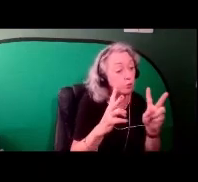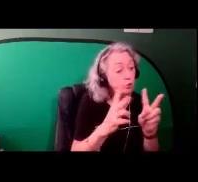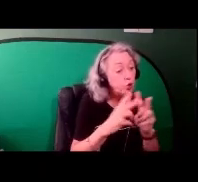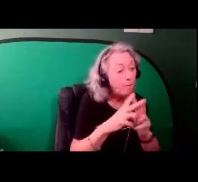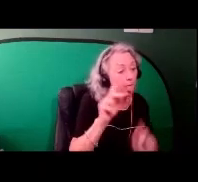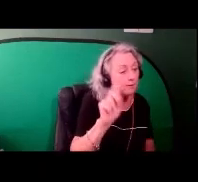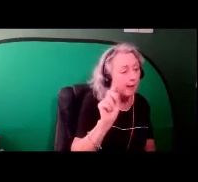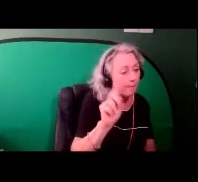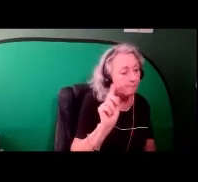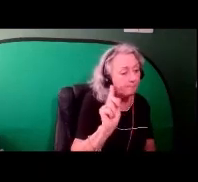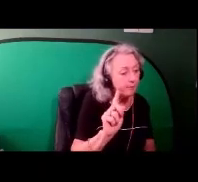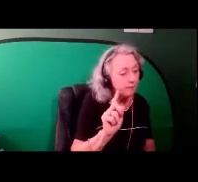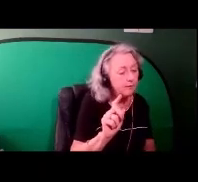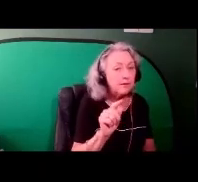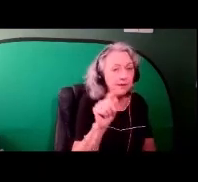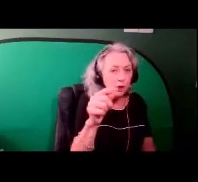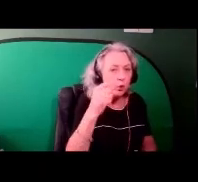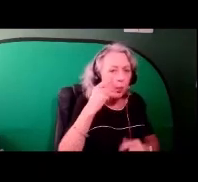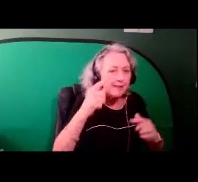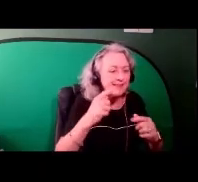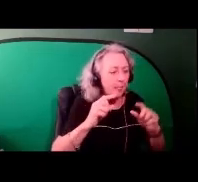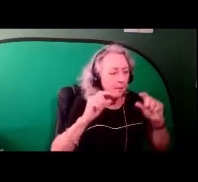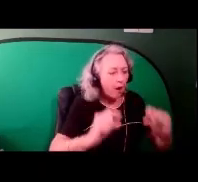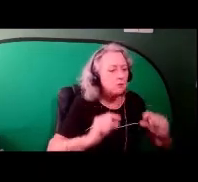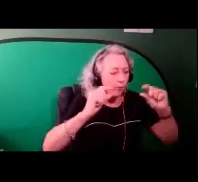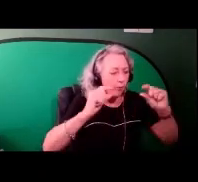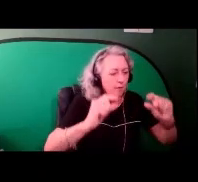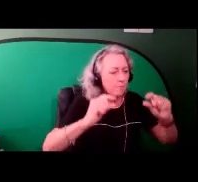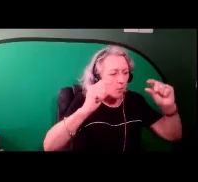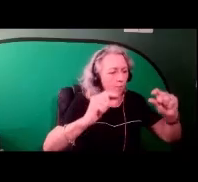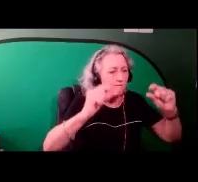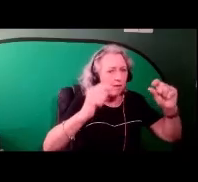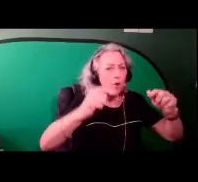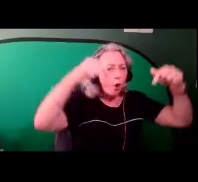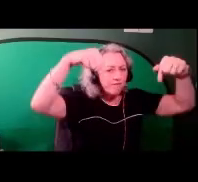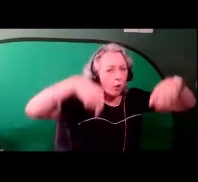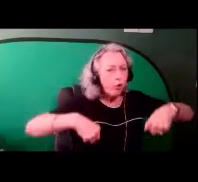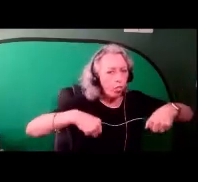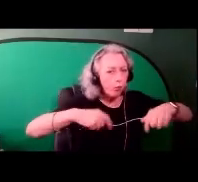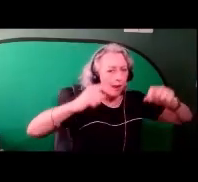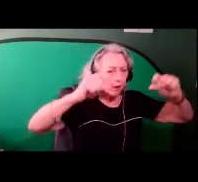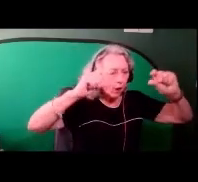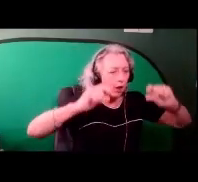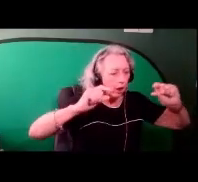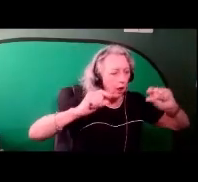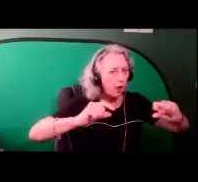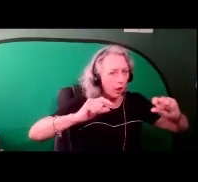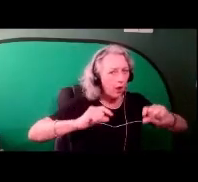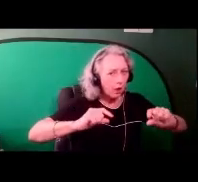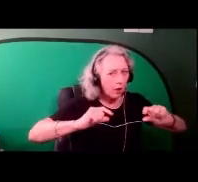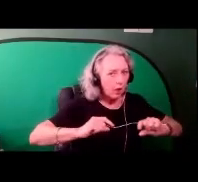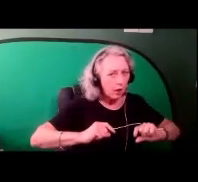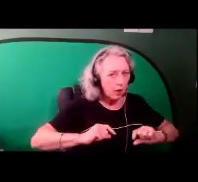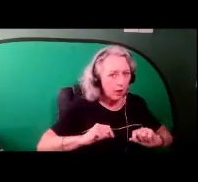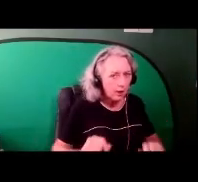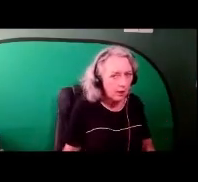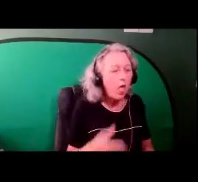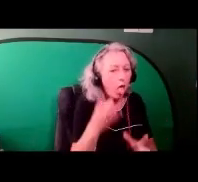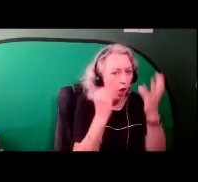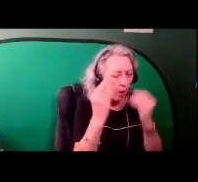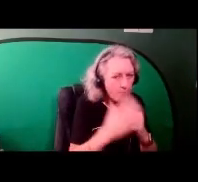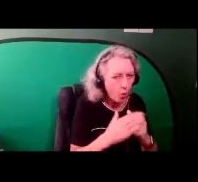able to see that box moving up the screen. And if I go down the other way, you should be able to see the box moving back down the screen again. Learn